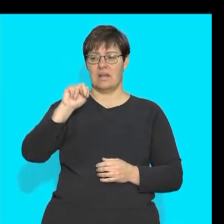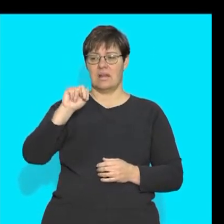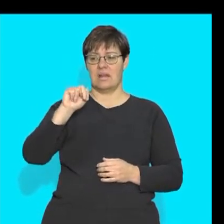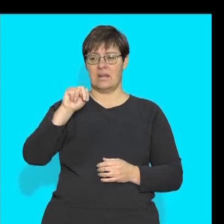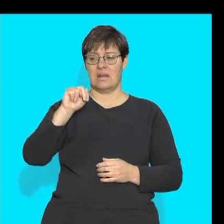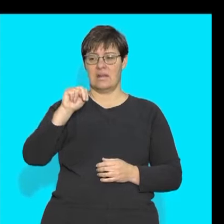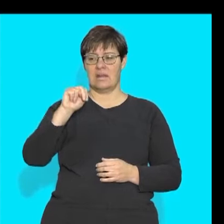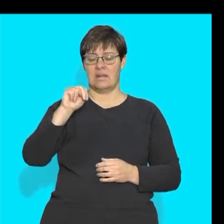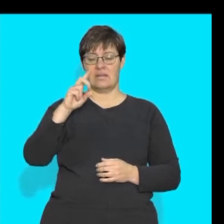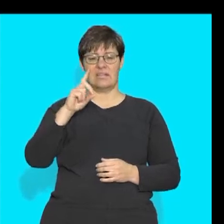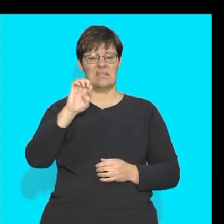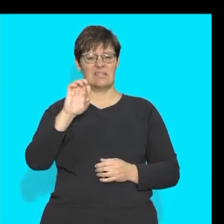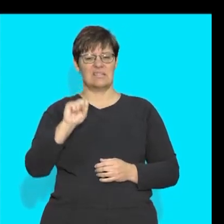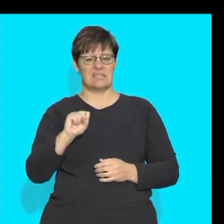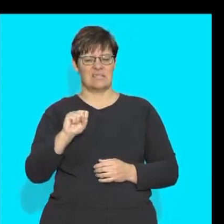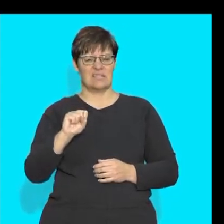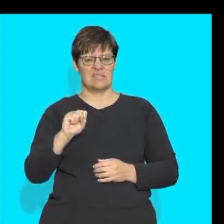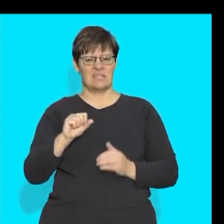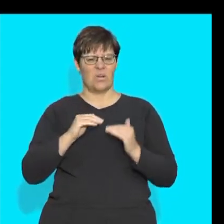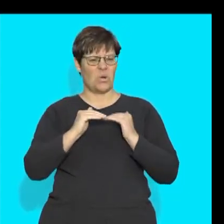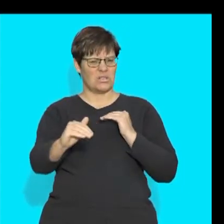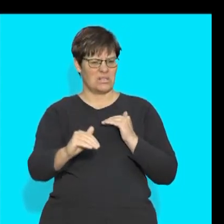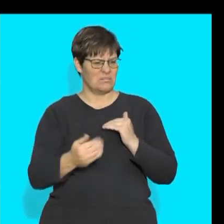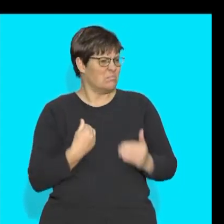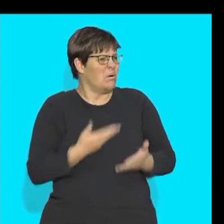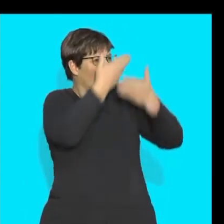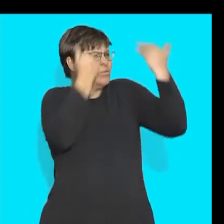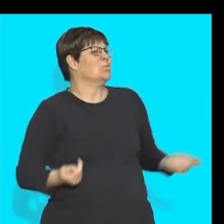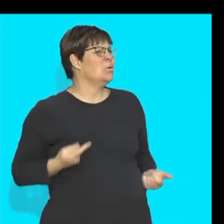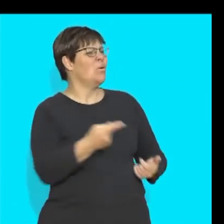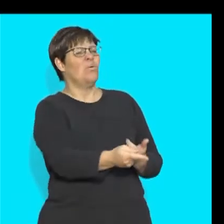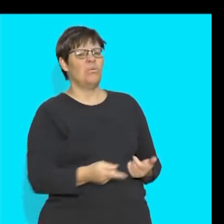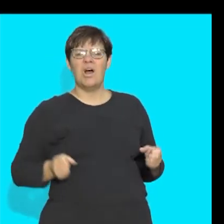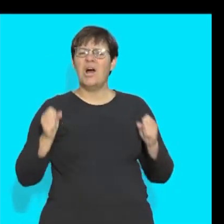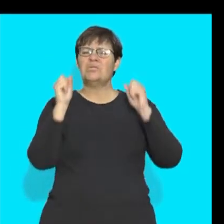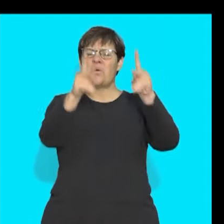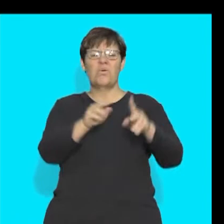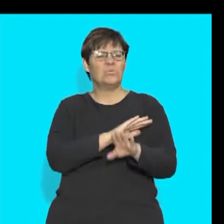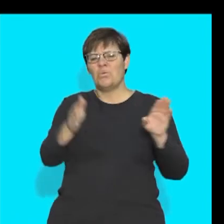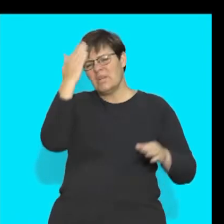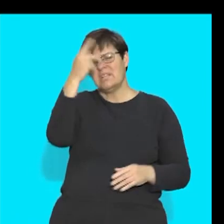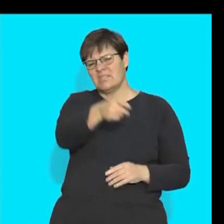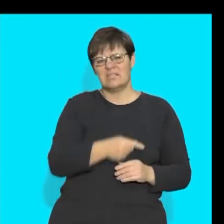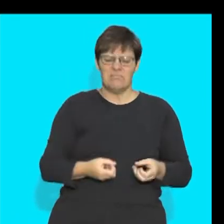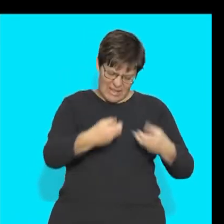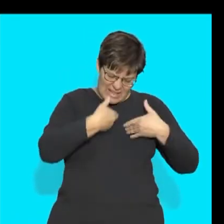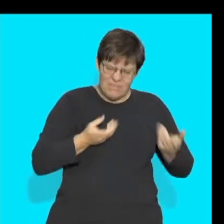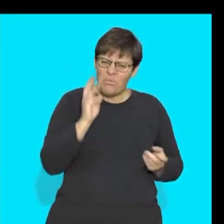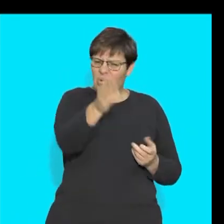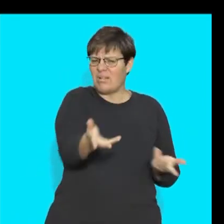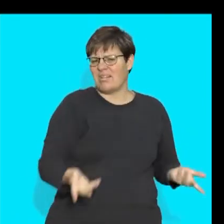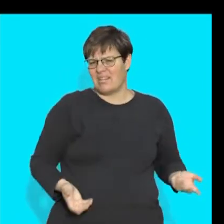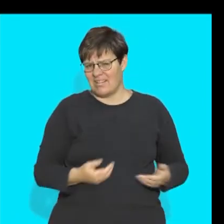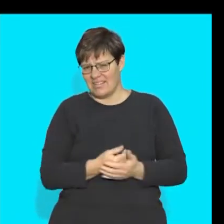And before you go, but we don't know Planck's constant, it's okay, you don't need to know it, it's given to you.